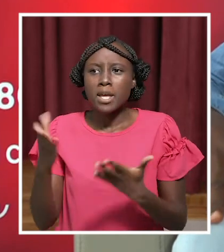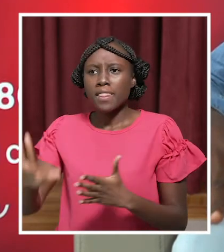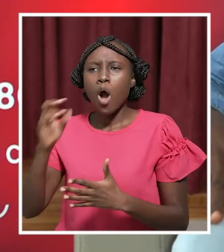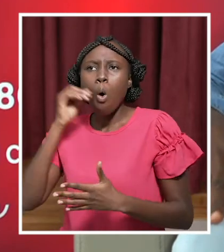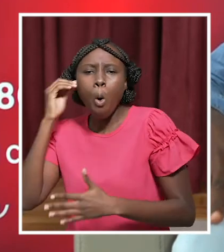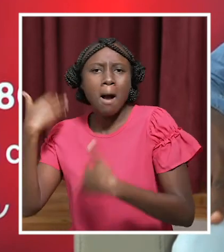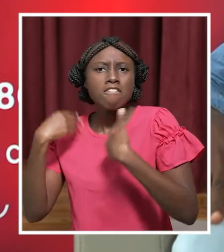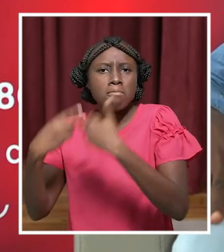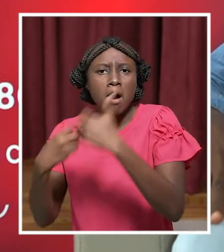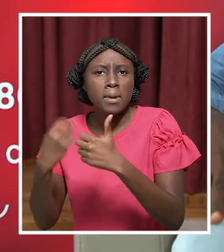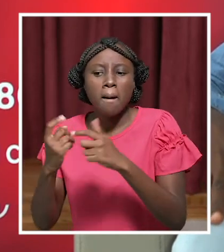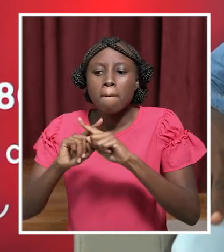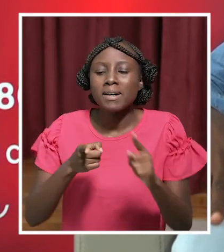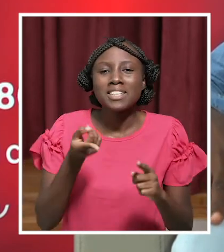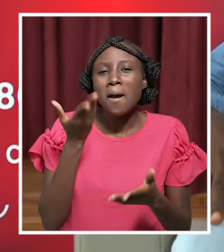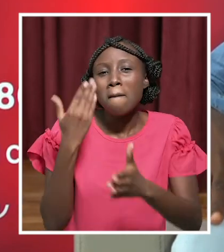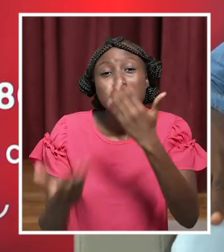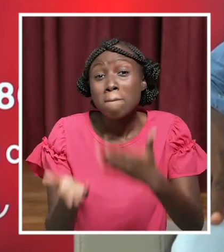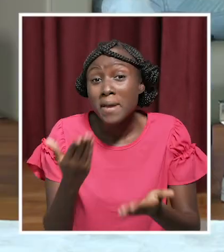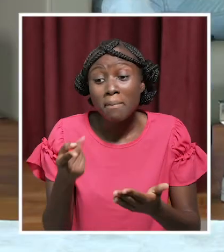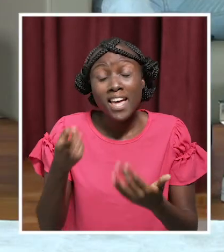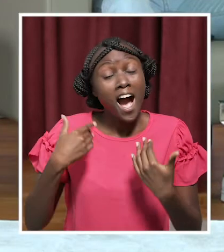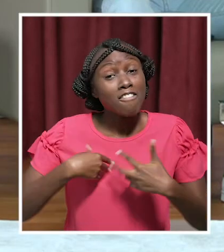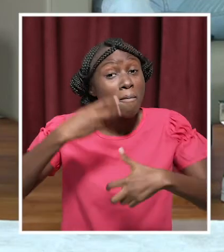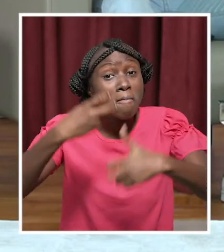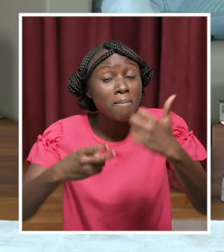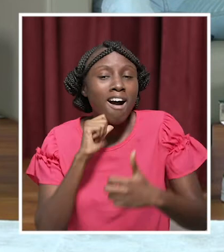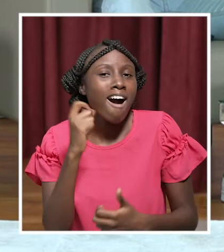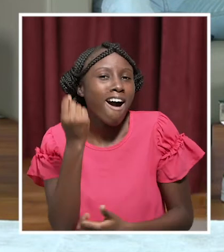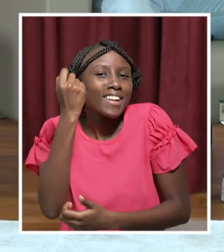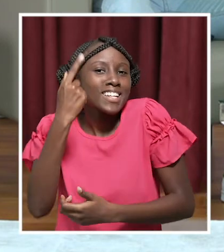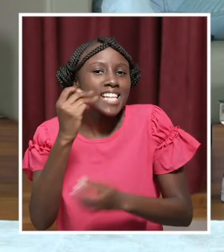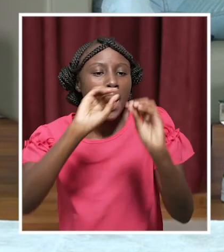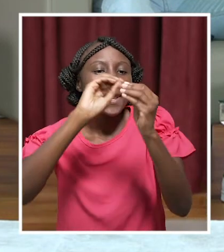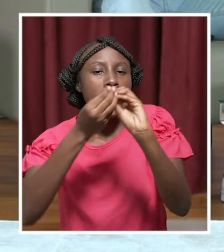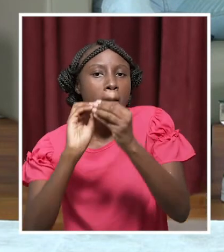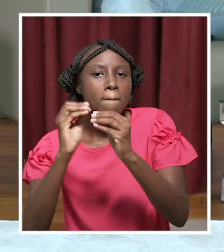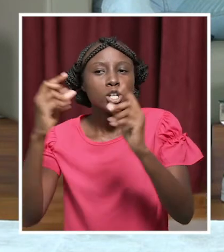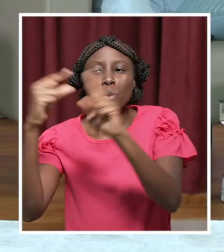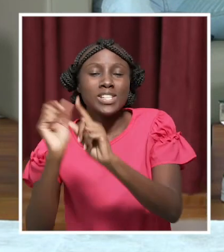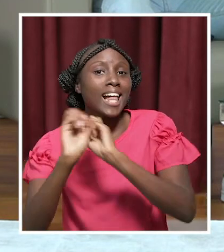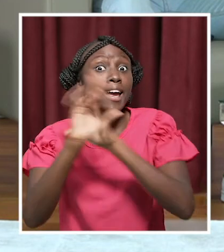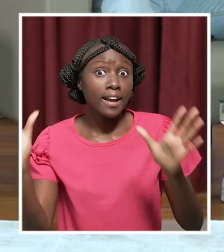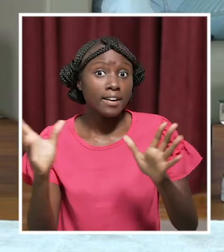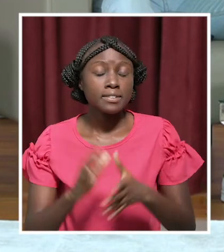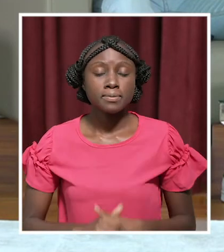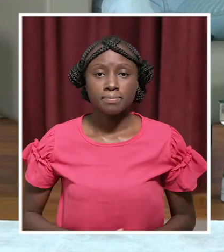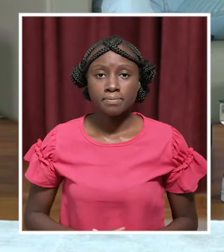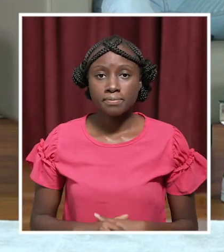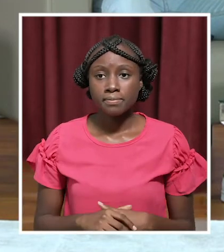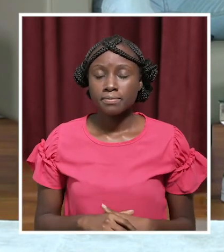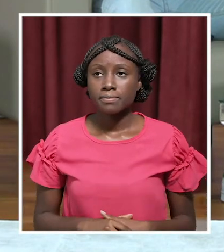can't interpret numbers and words easily. Wow, okay. So in terms of being able to diagnose